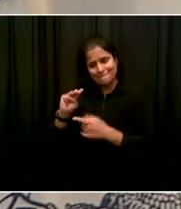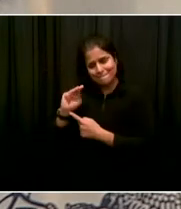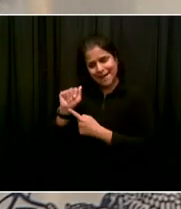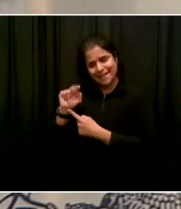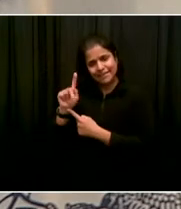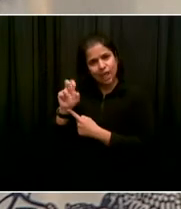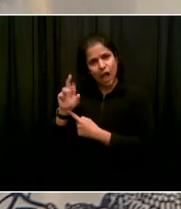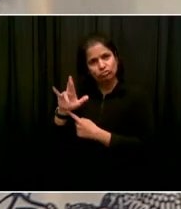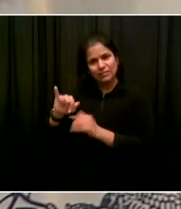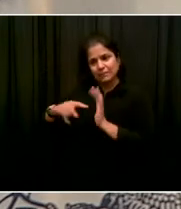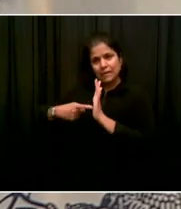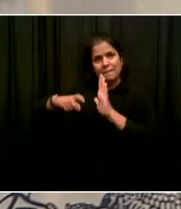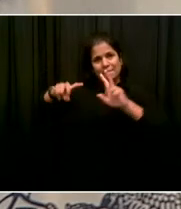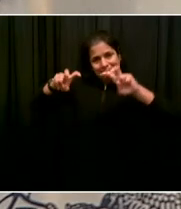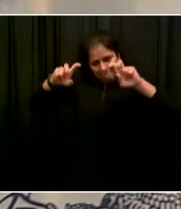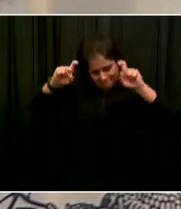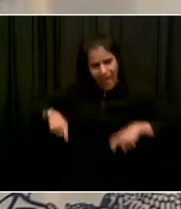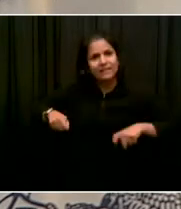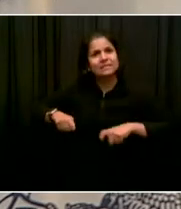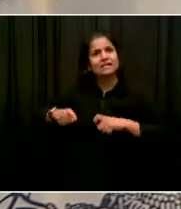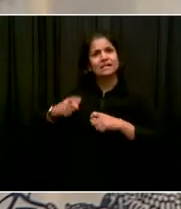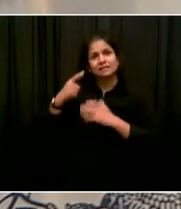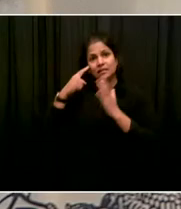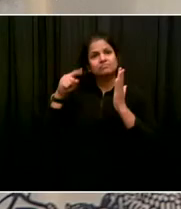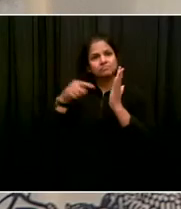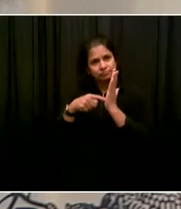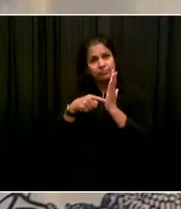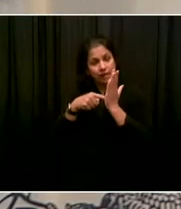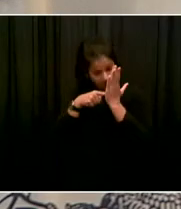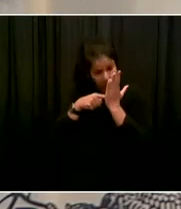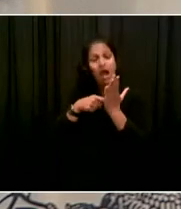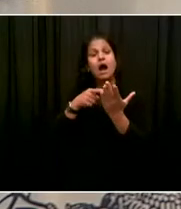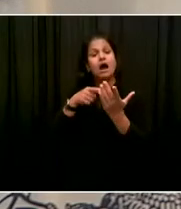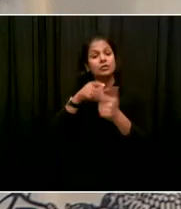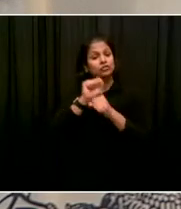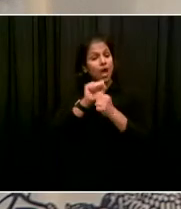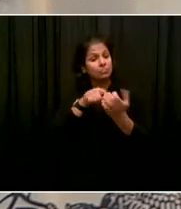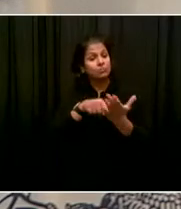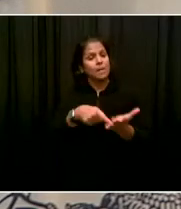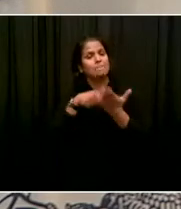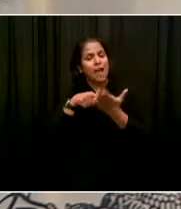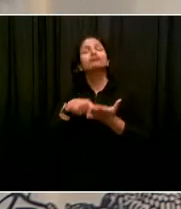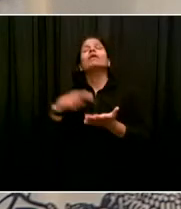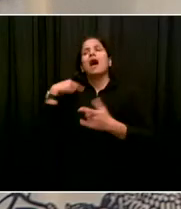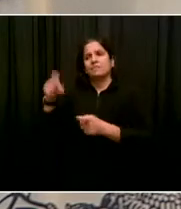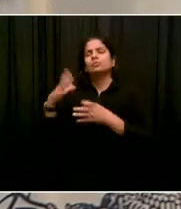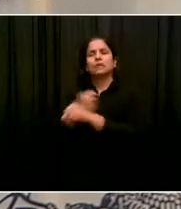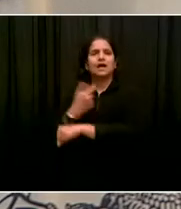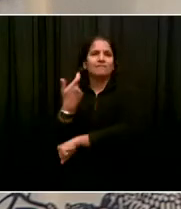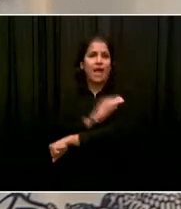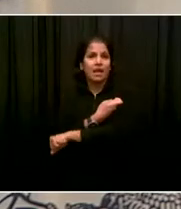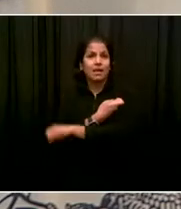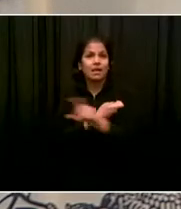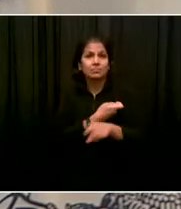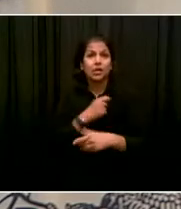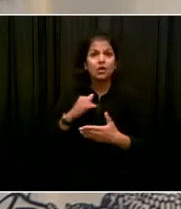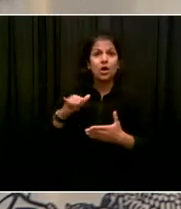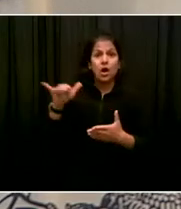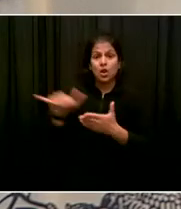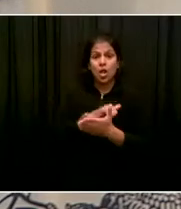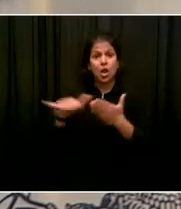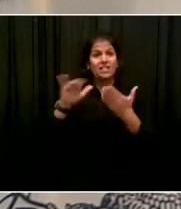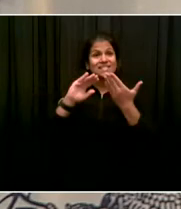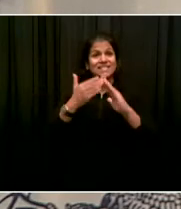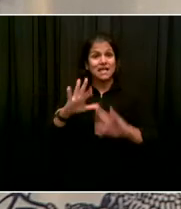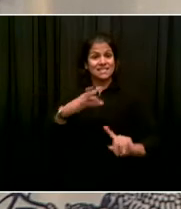of the people who are part of our workforce, as you said, black adults, well, obviously that's a lot of the folks who work at health and